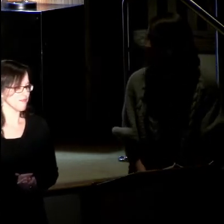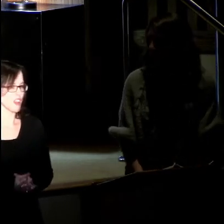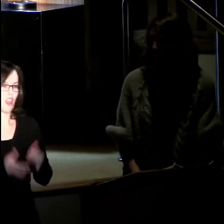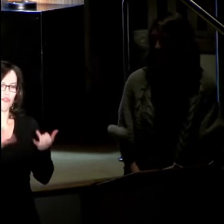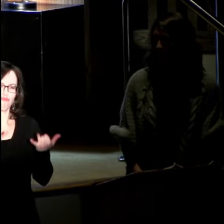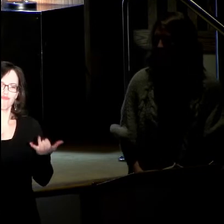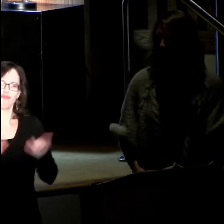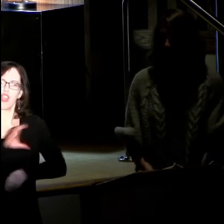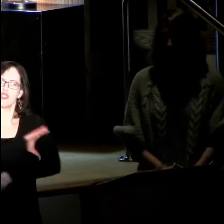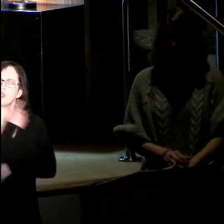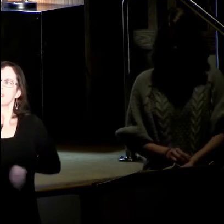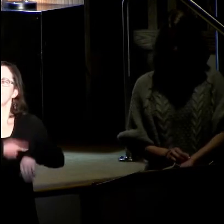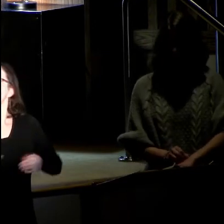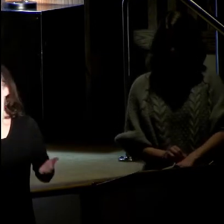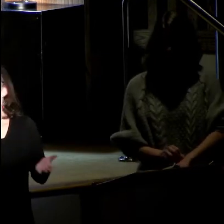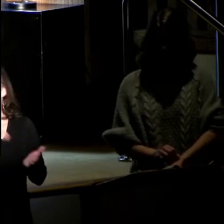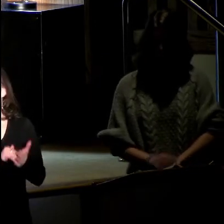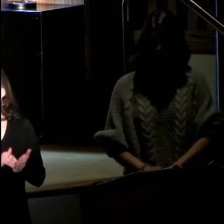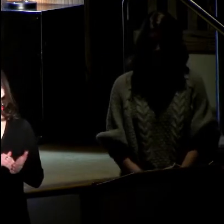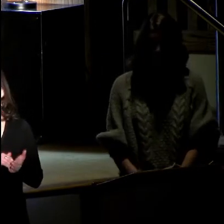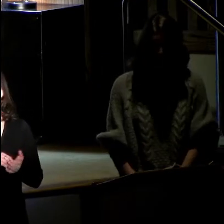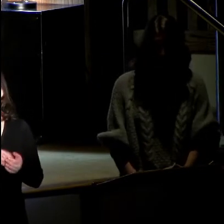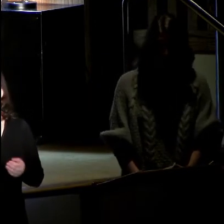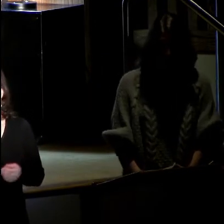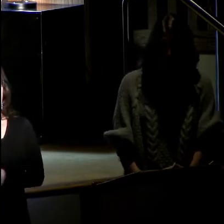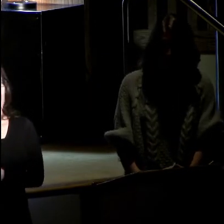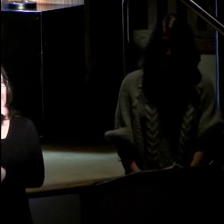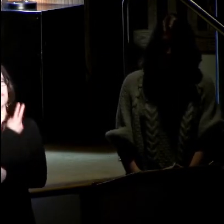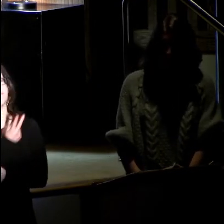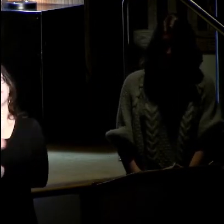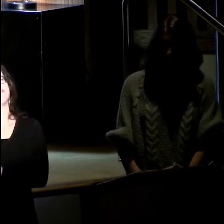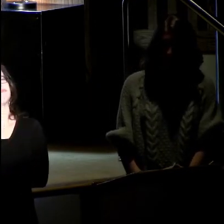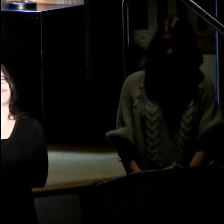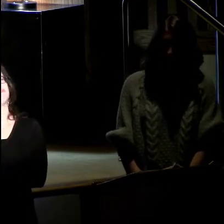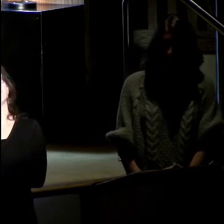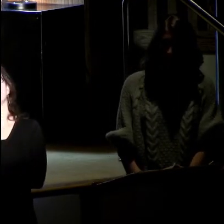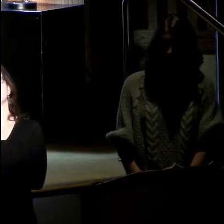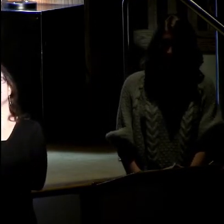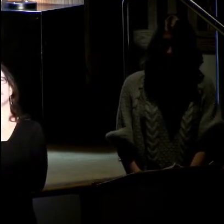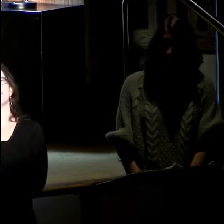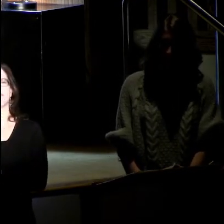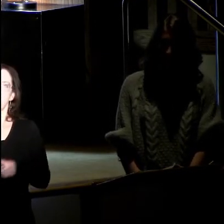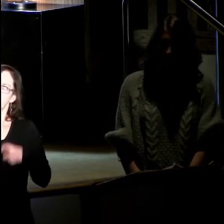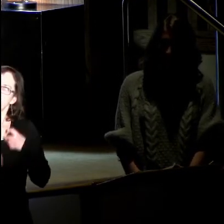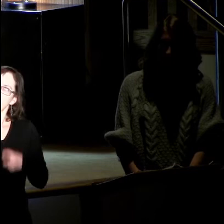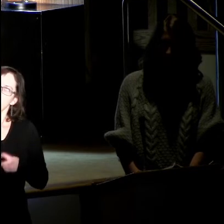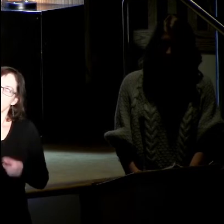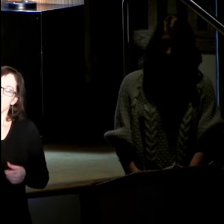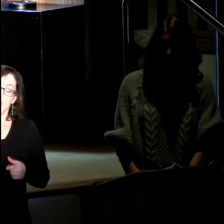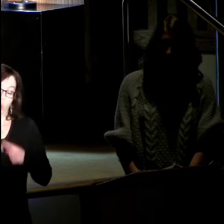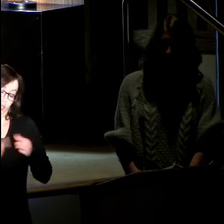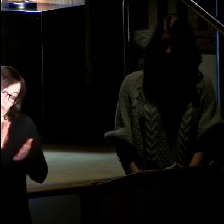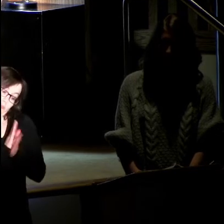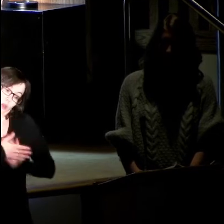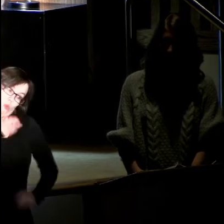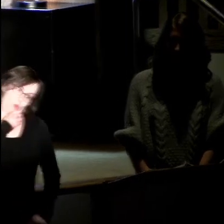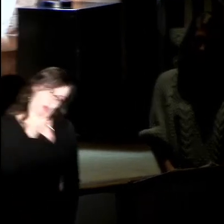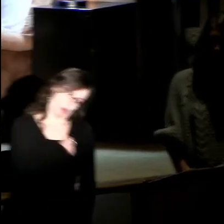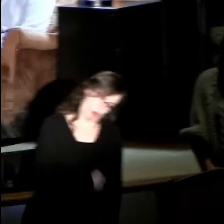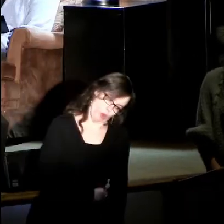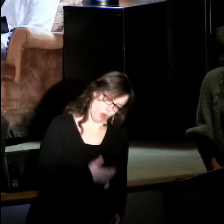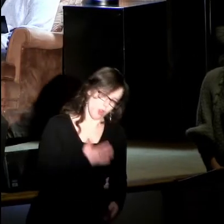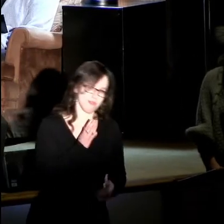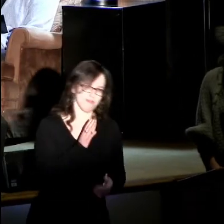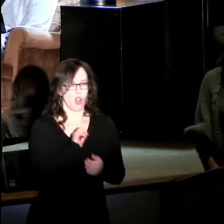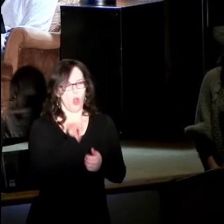Christmas time again, and so many memories come flooding back. Problem is, when you get to be my age, those memories kind of begin